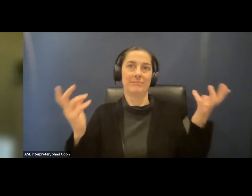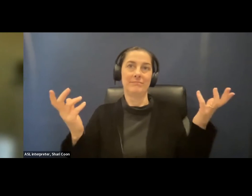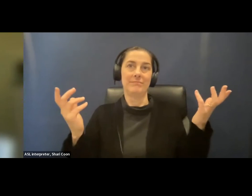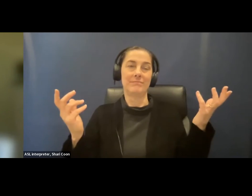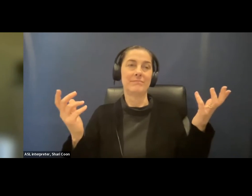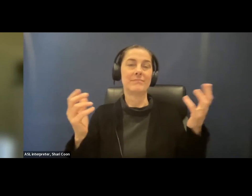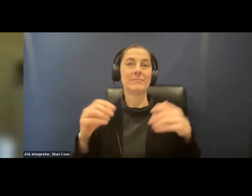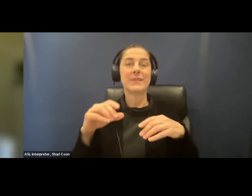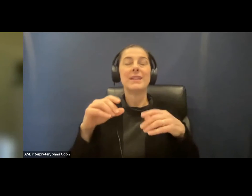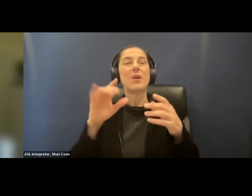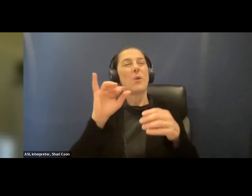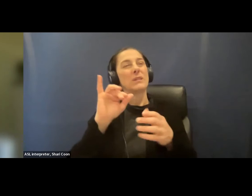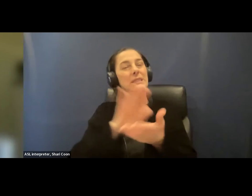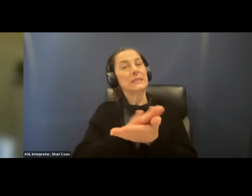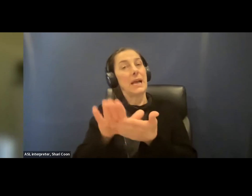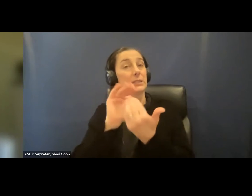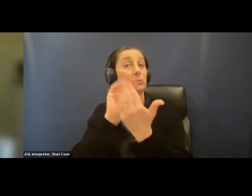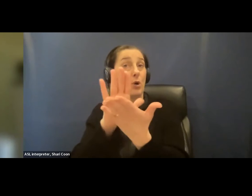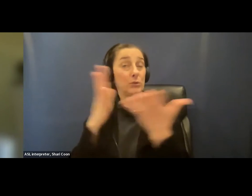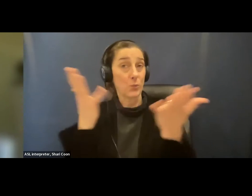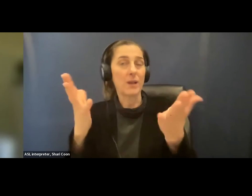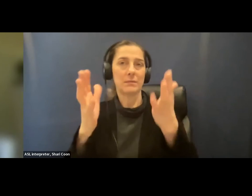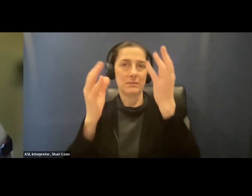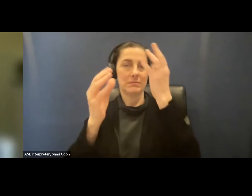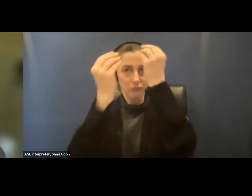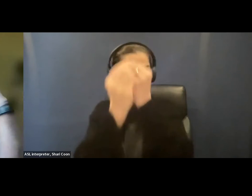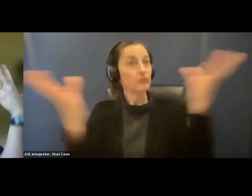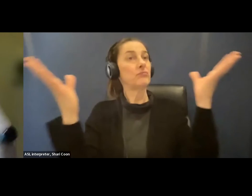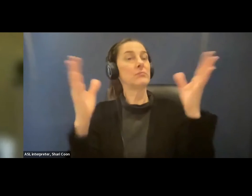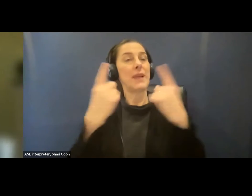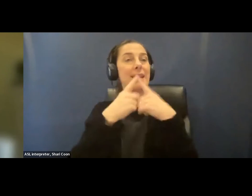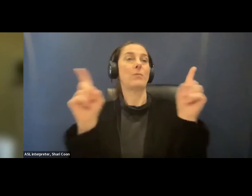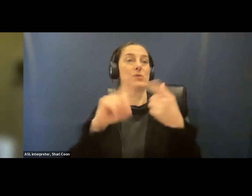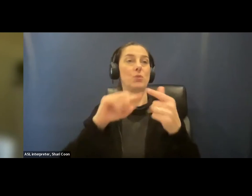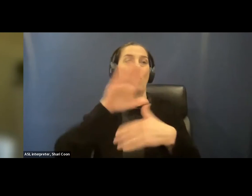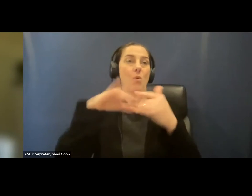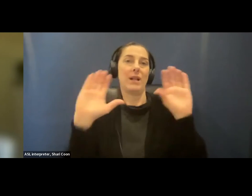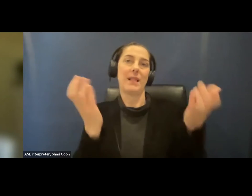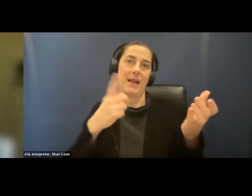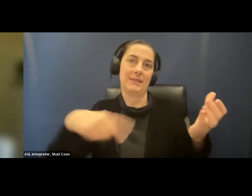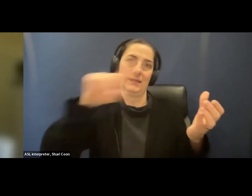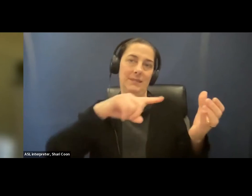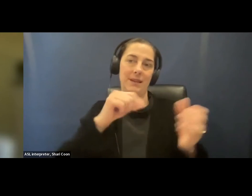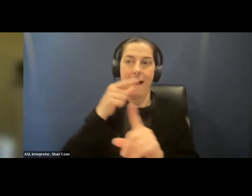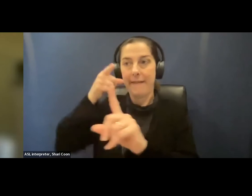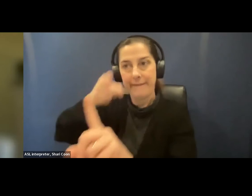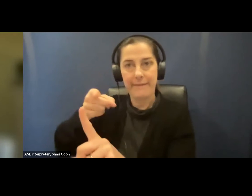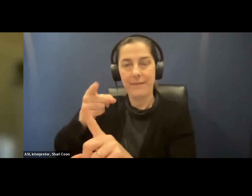the whole class, that's just going to create just a more inclusive environment.